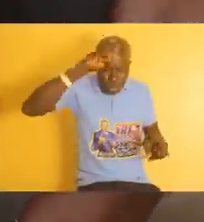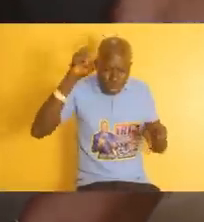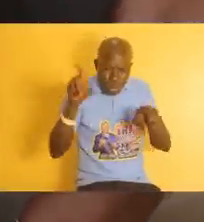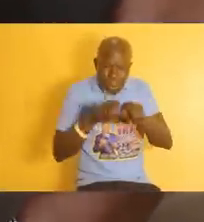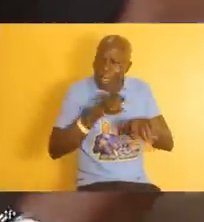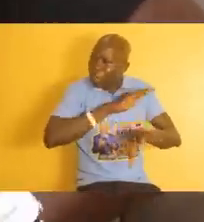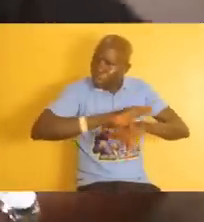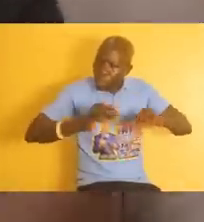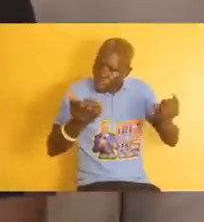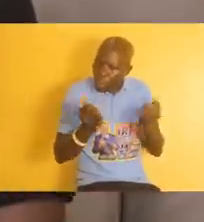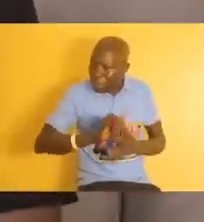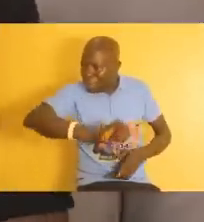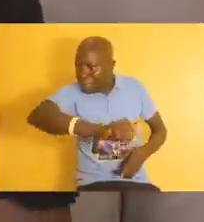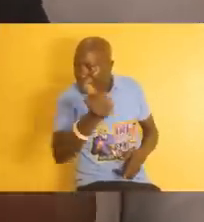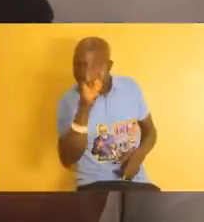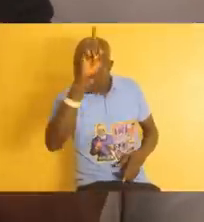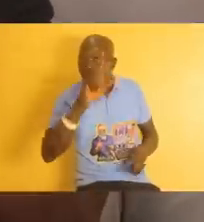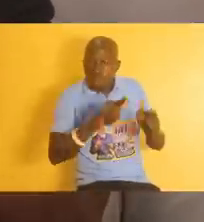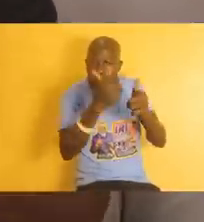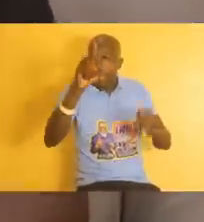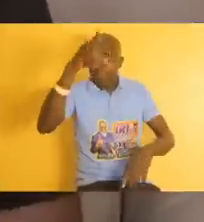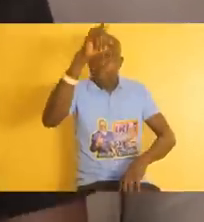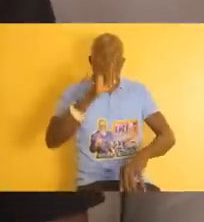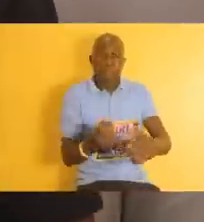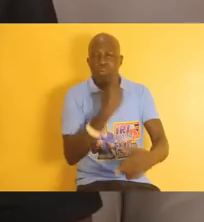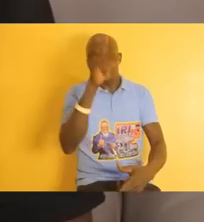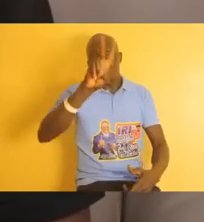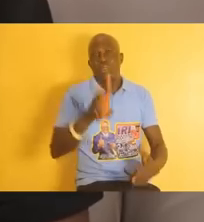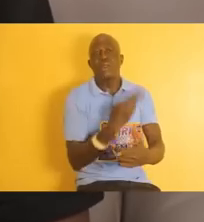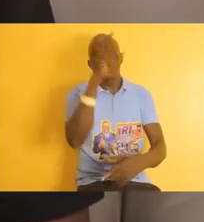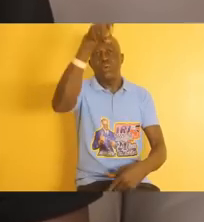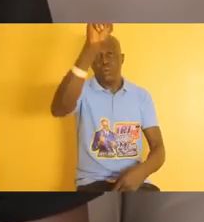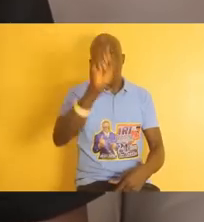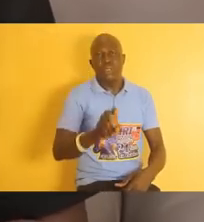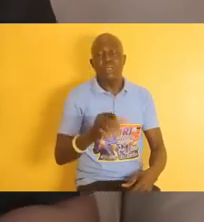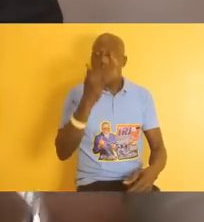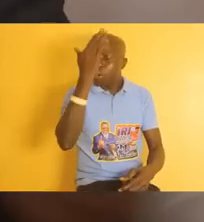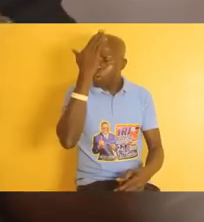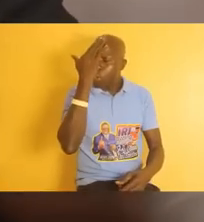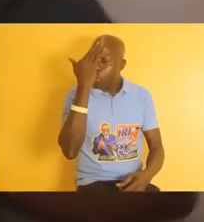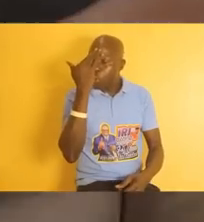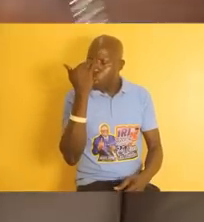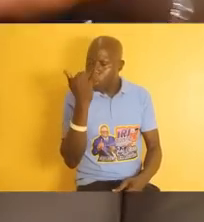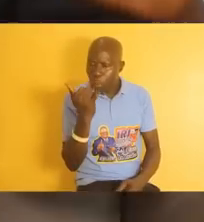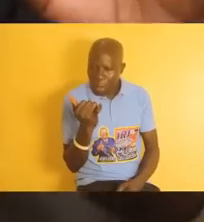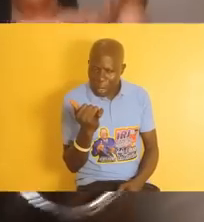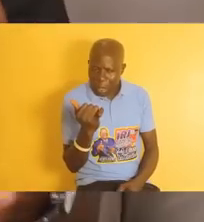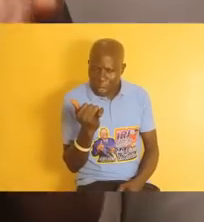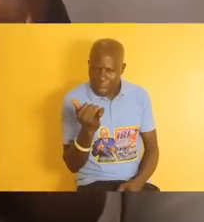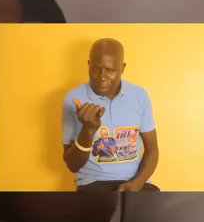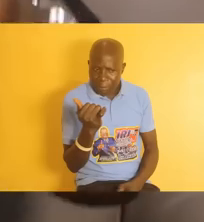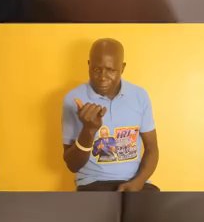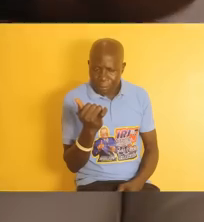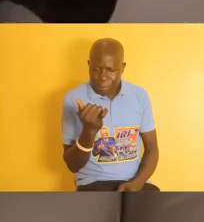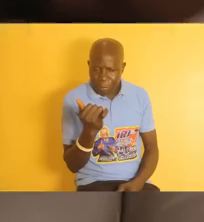no one that is great? Second question. Ibere keji. Ki lo de? Why? To ti owo je owo na owo saye o